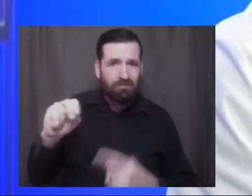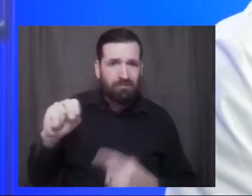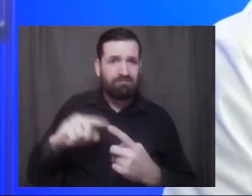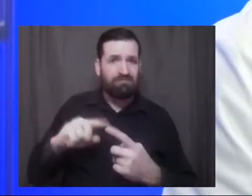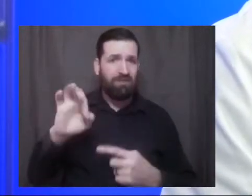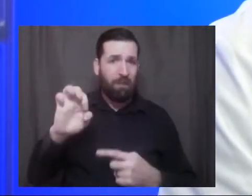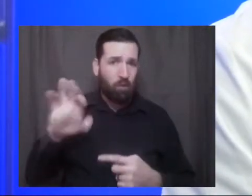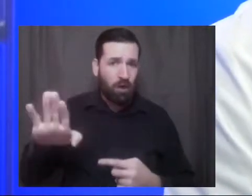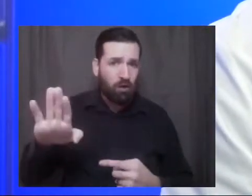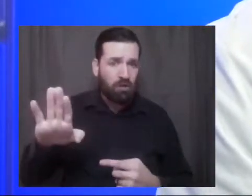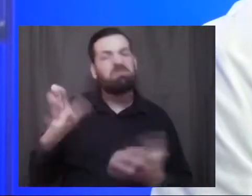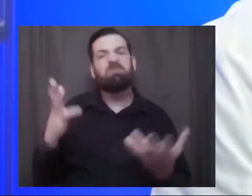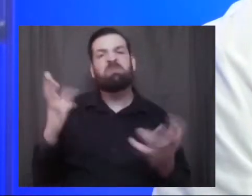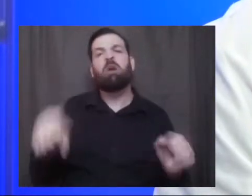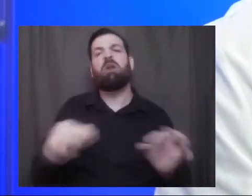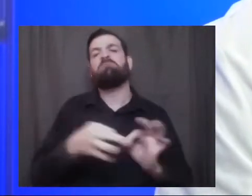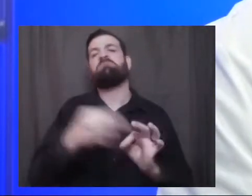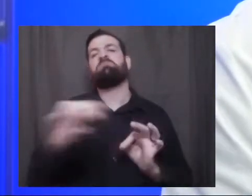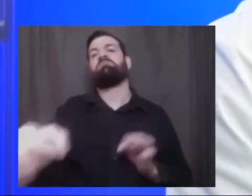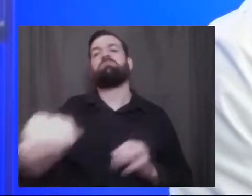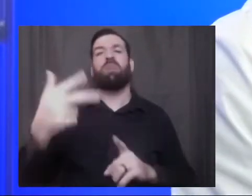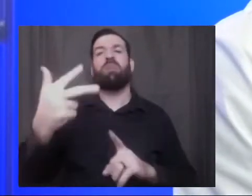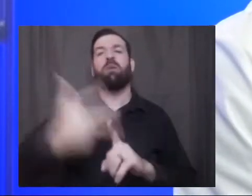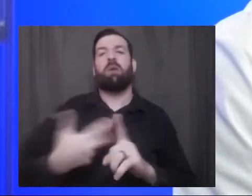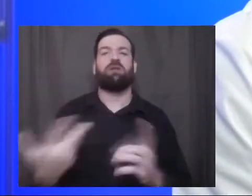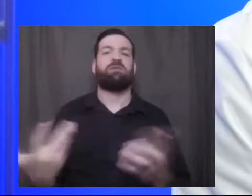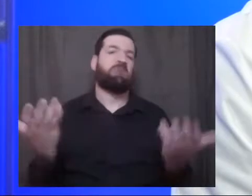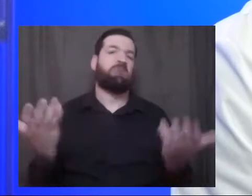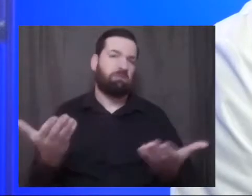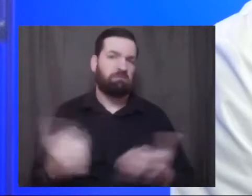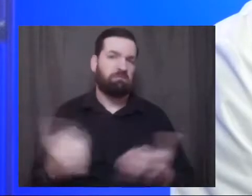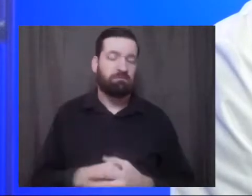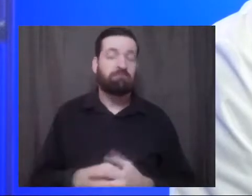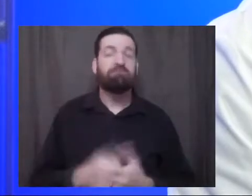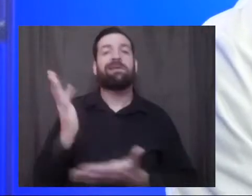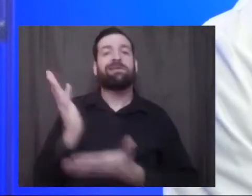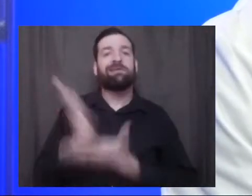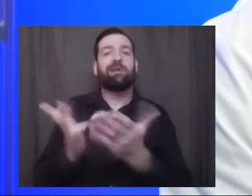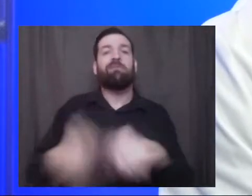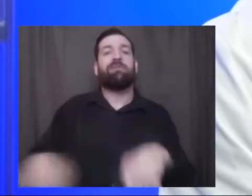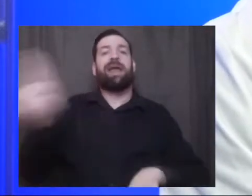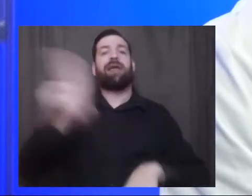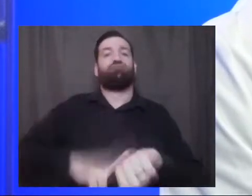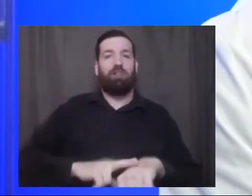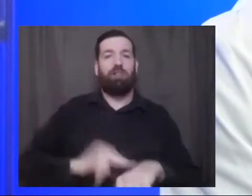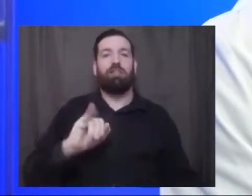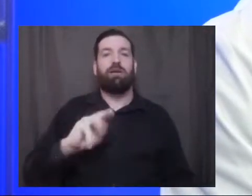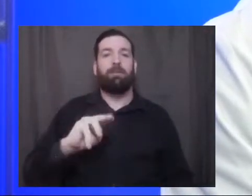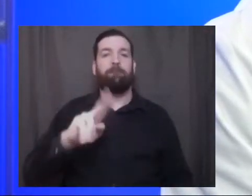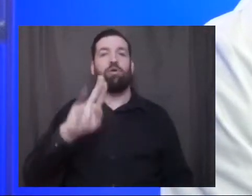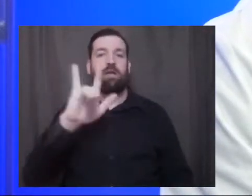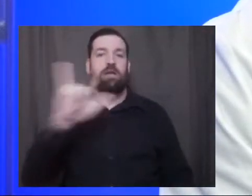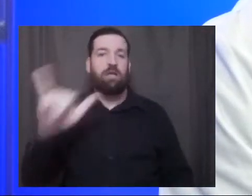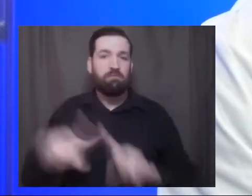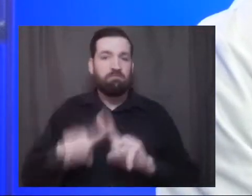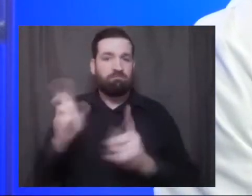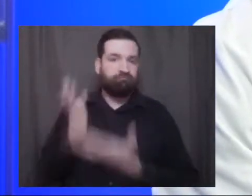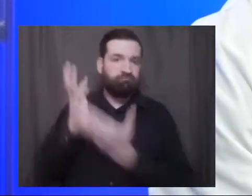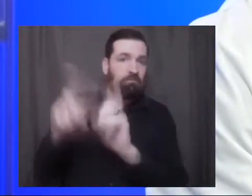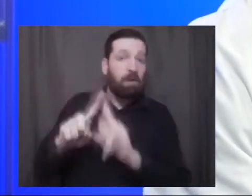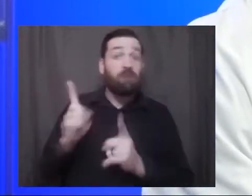for another 3 months or so because you are going to get some natural immune boost from that. But the recommendation right now is that if you're 50 and